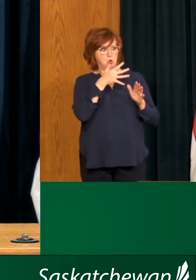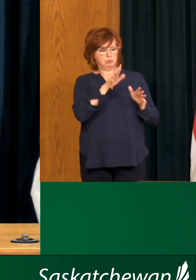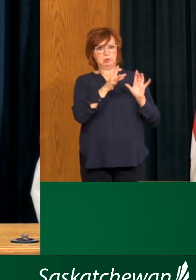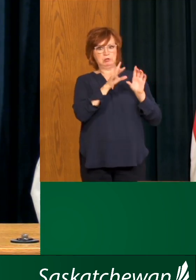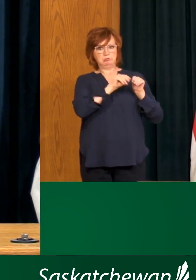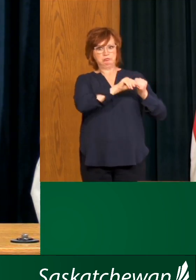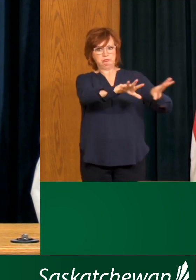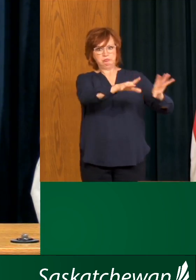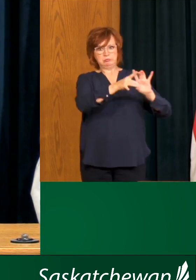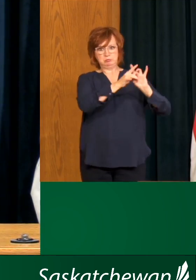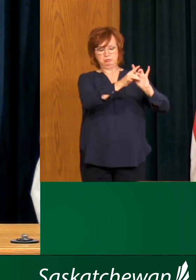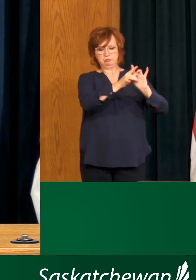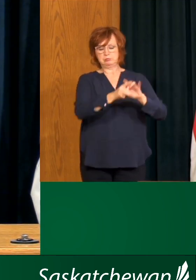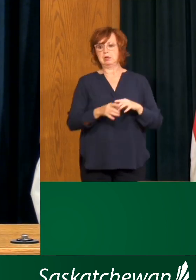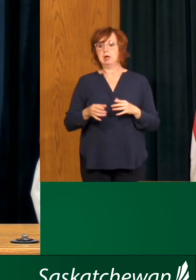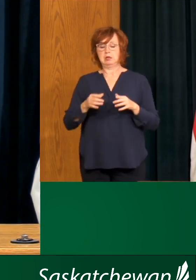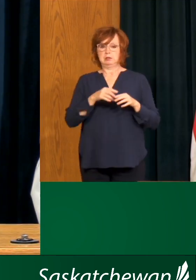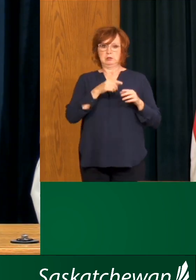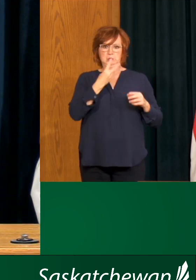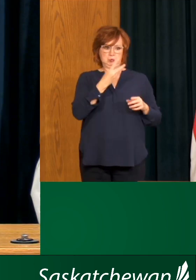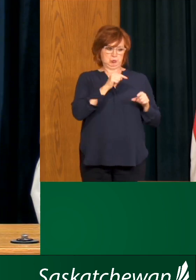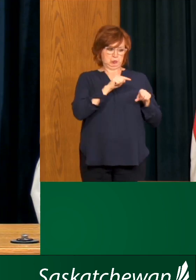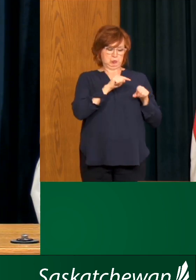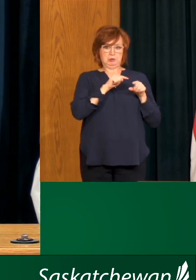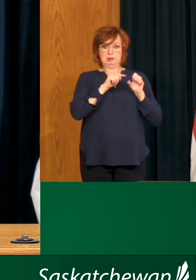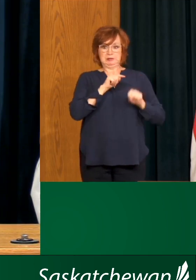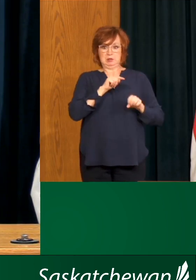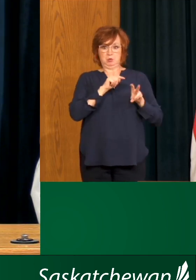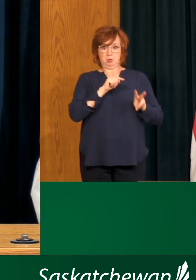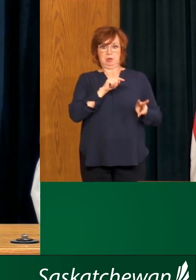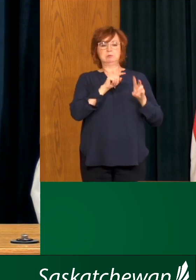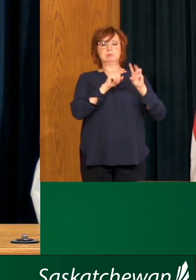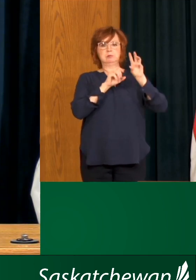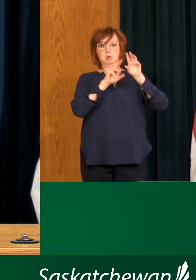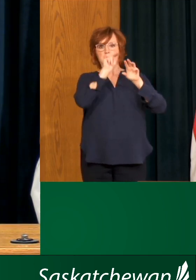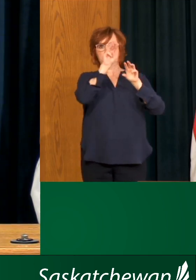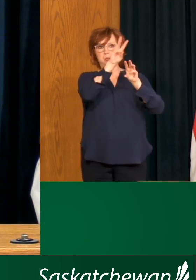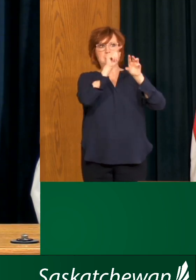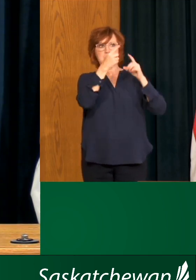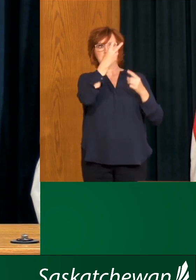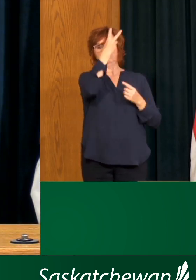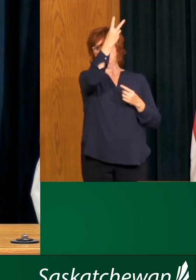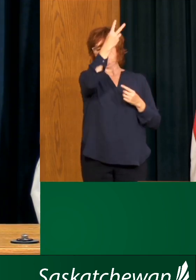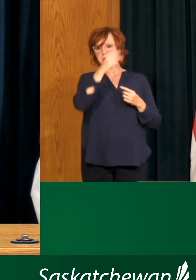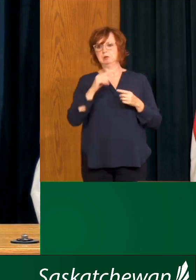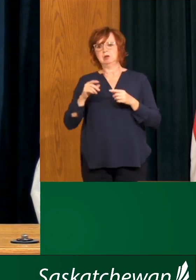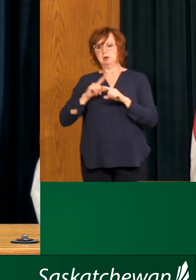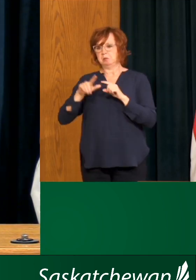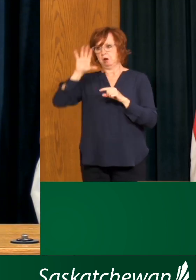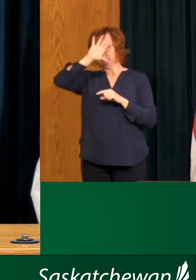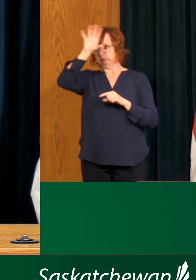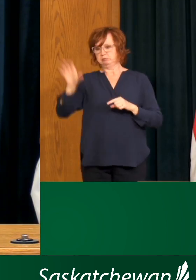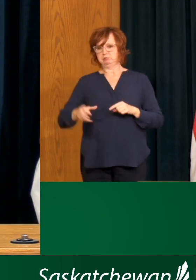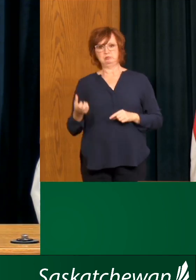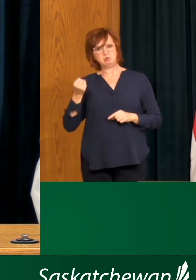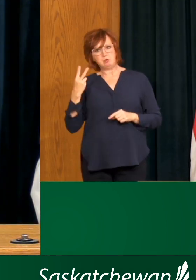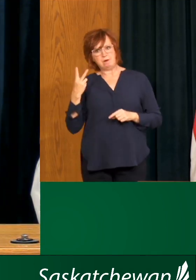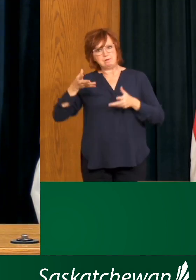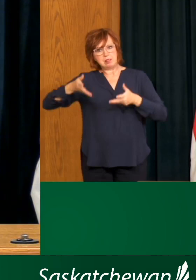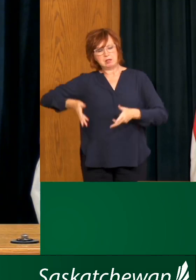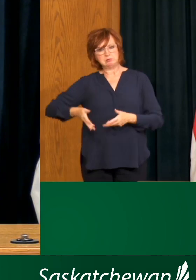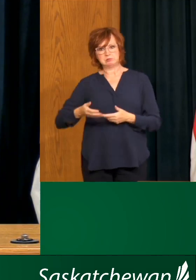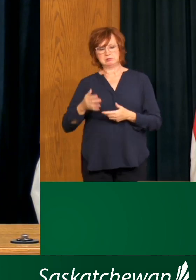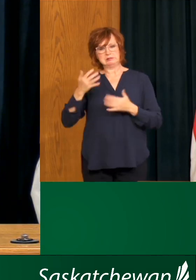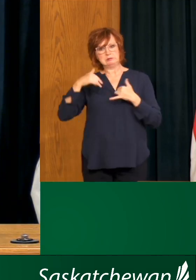local outbreaks, there are now just 12 active cases in the rest of the province. With the low case numbers throughout most of